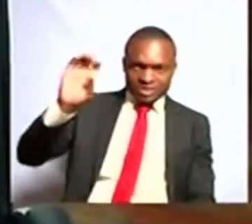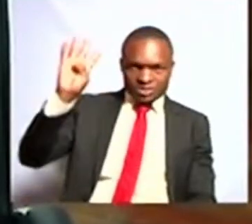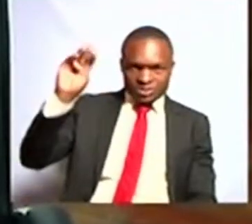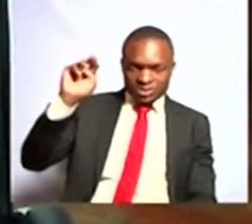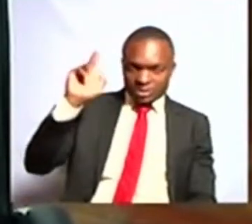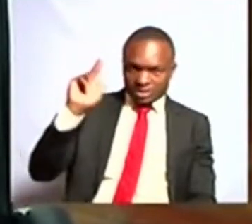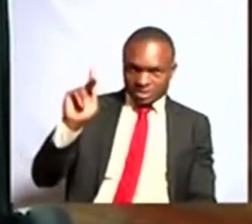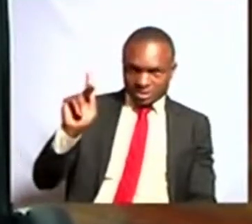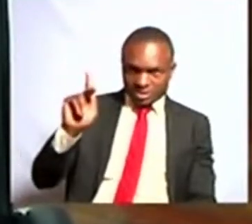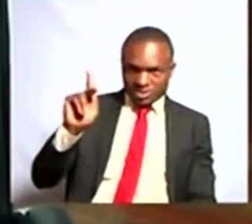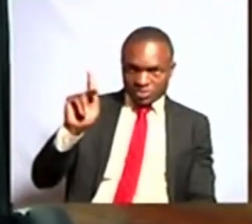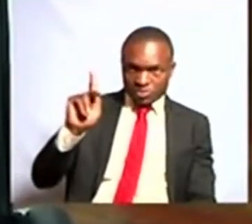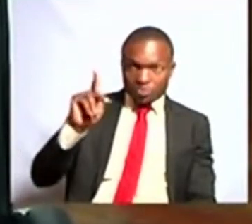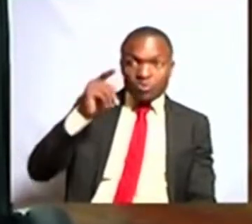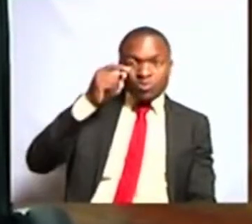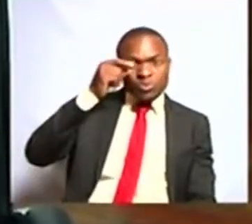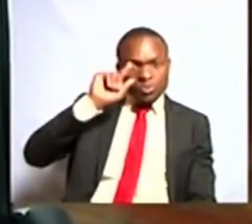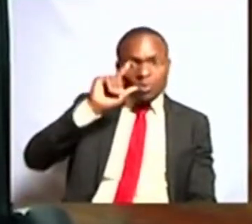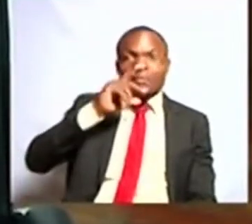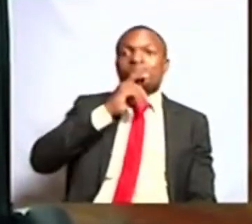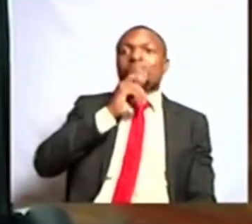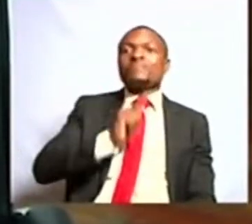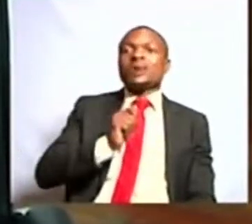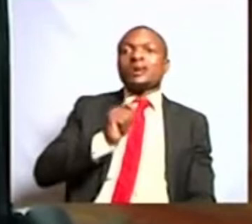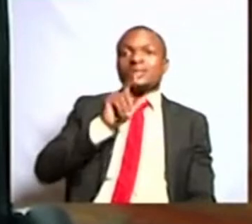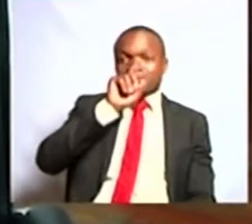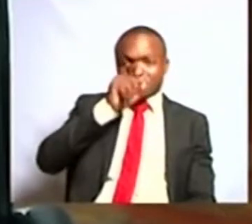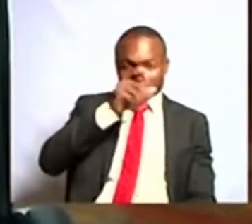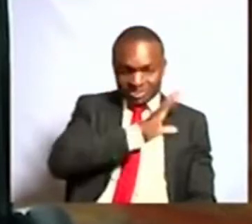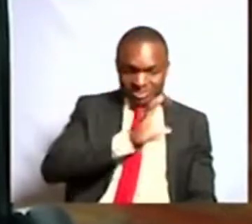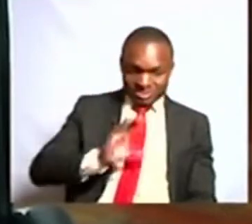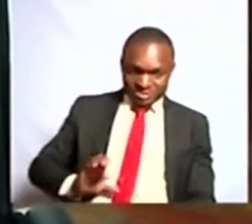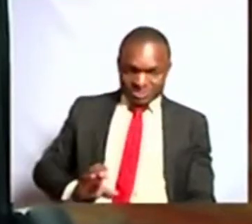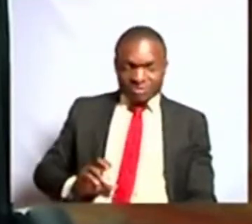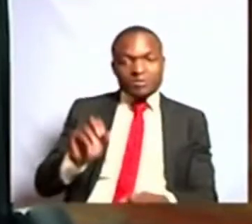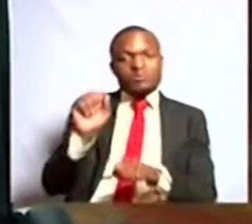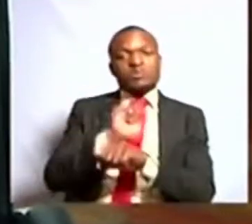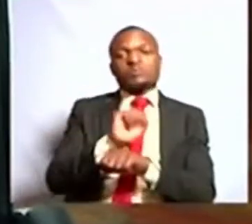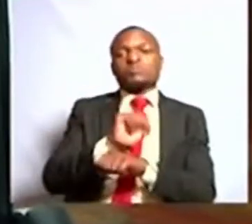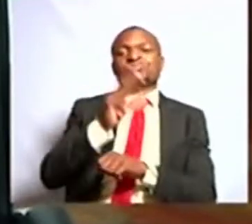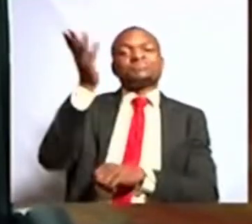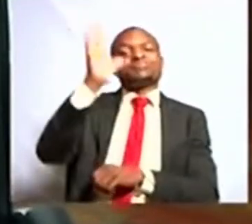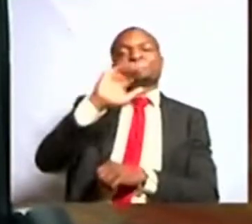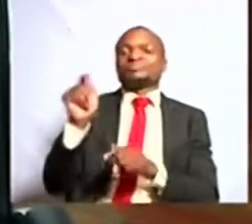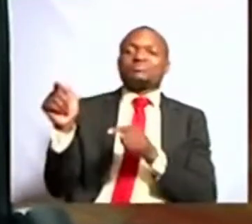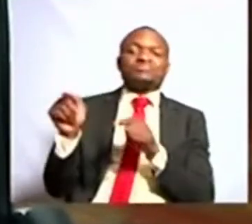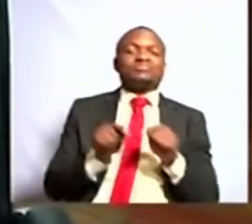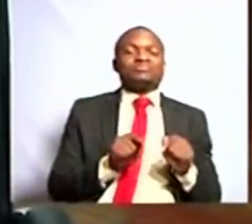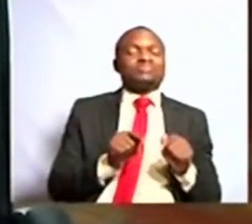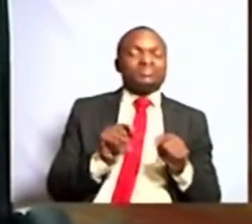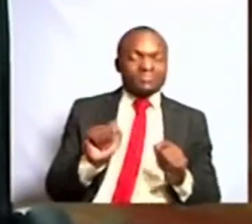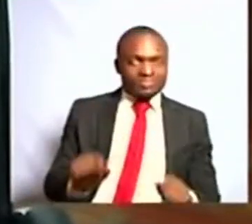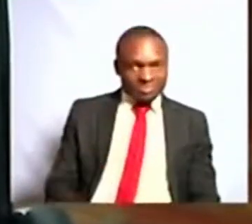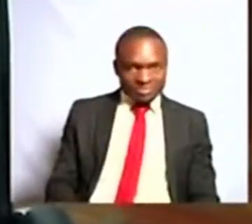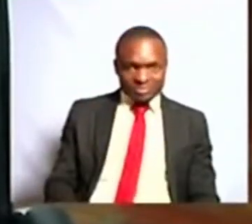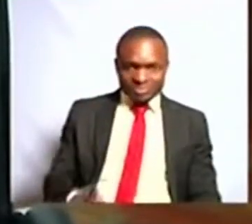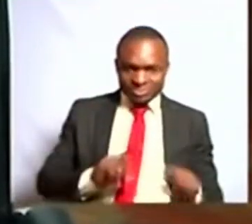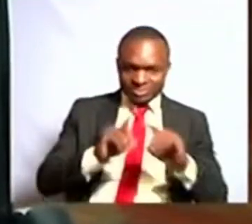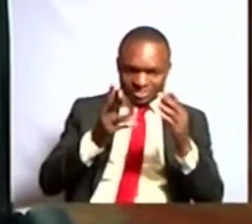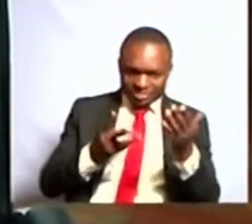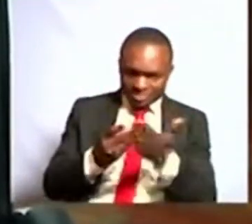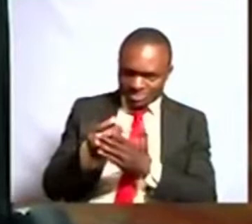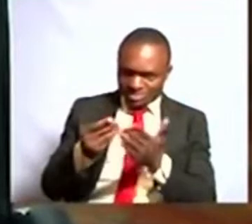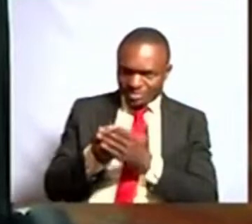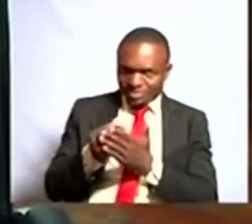23,814 to Goldman for a vehicle that never came or for a vehicle that you didn't have. Director of